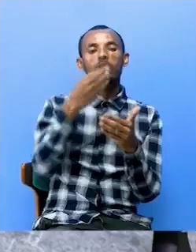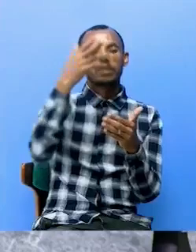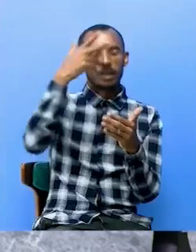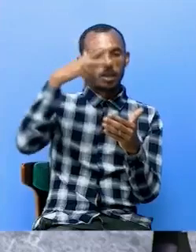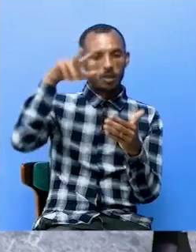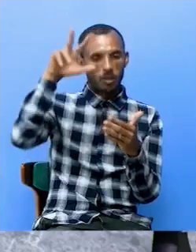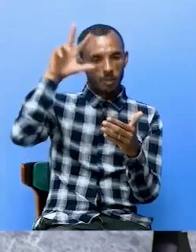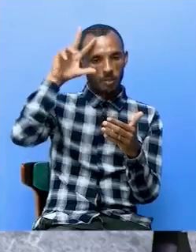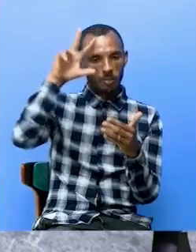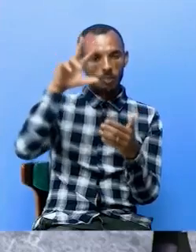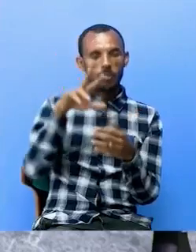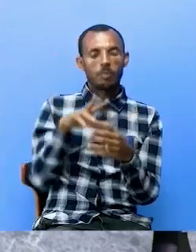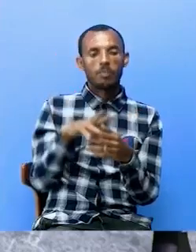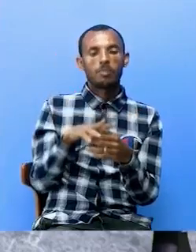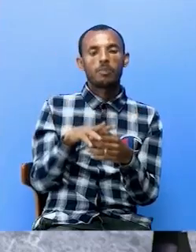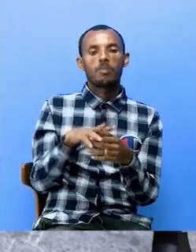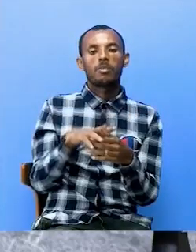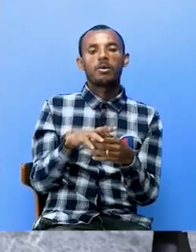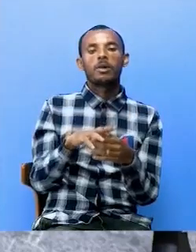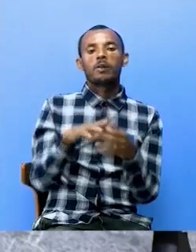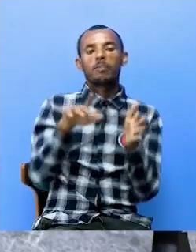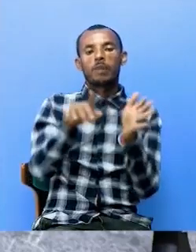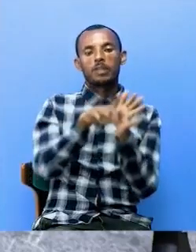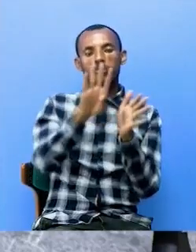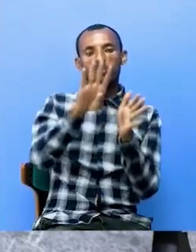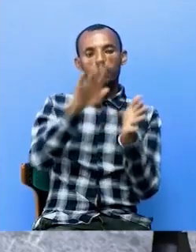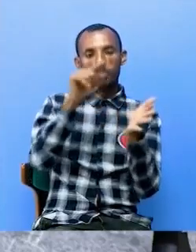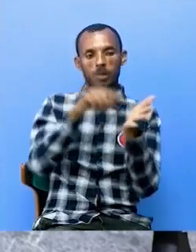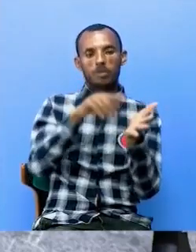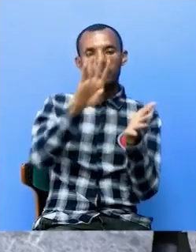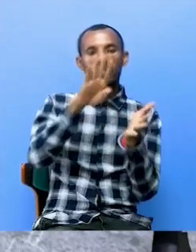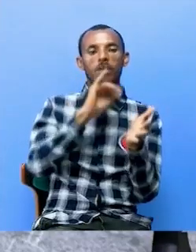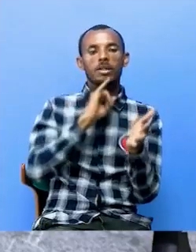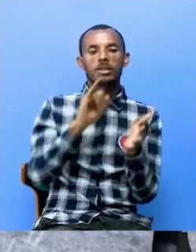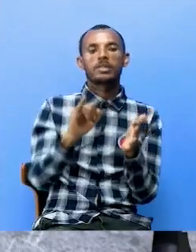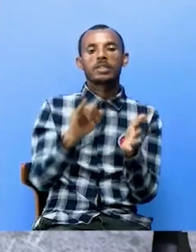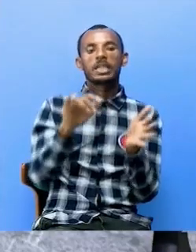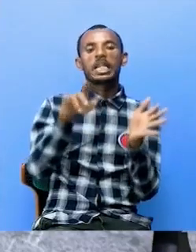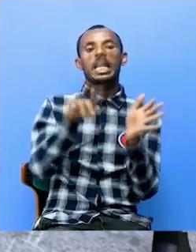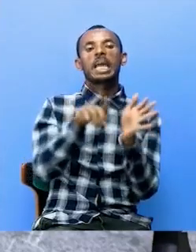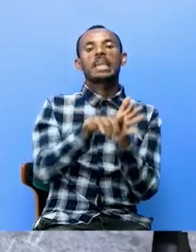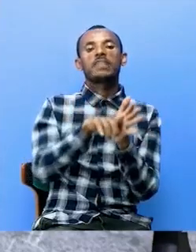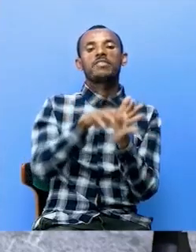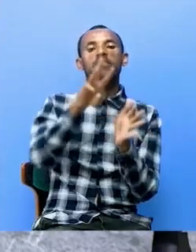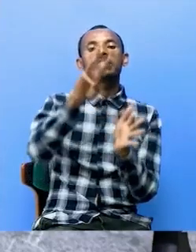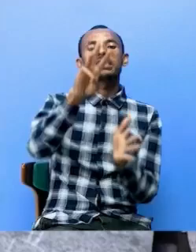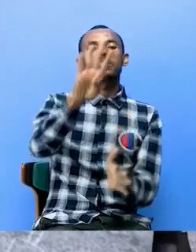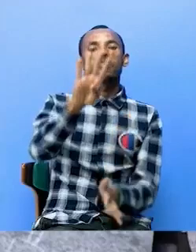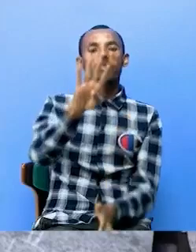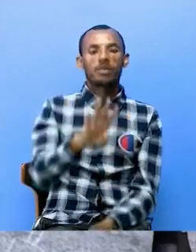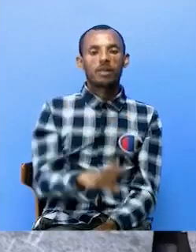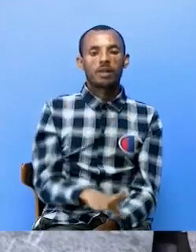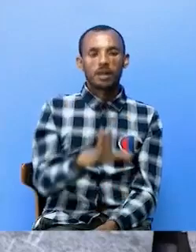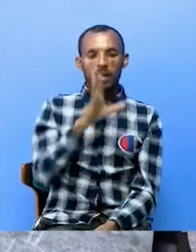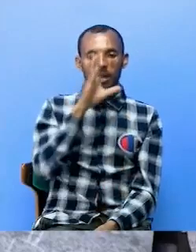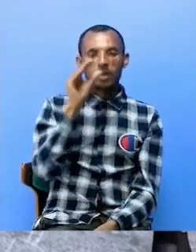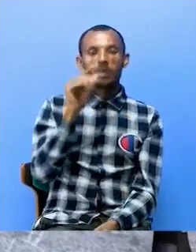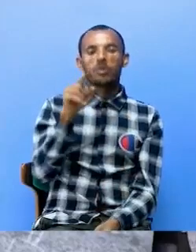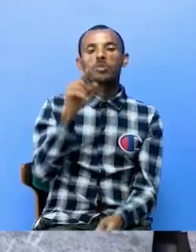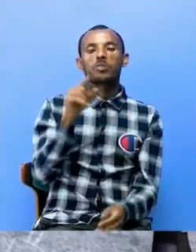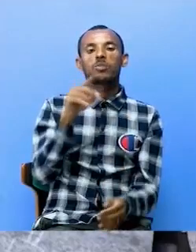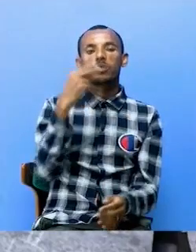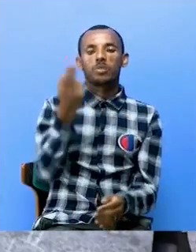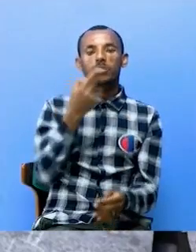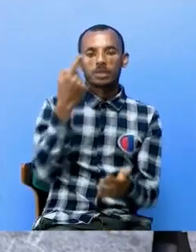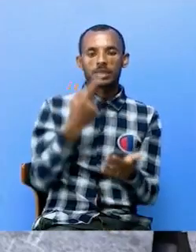cube of minus 4.4 is negative 64, and you need to